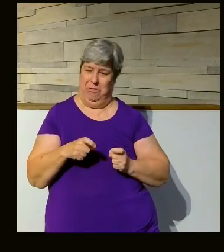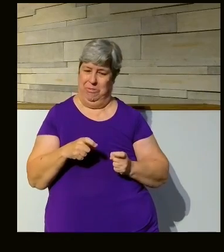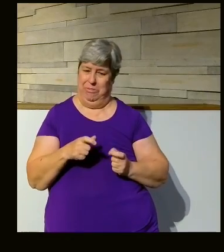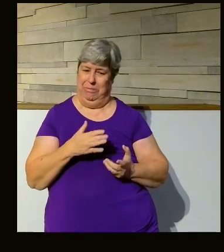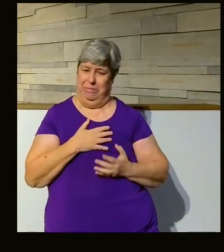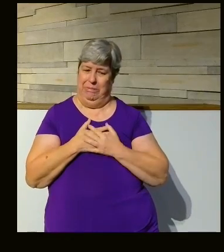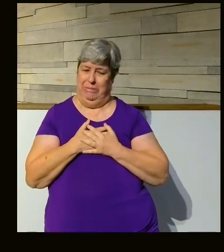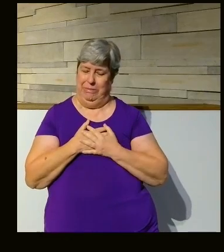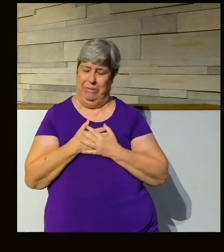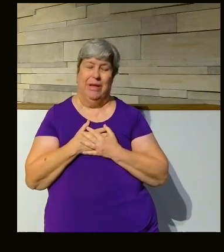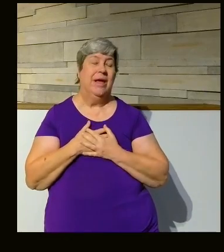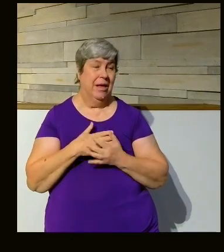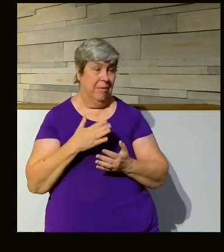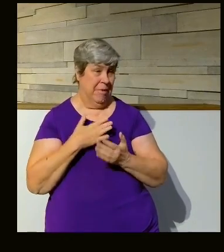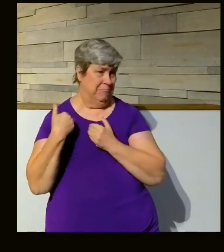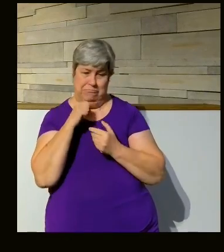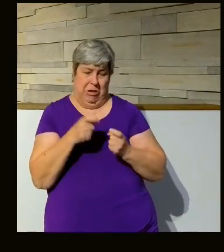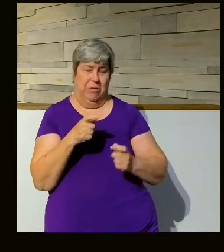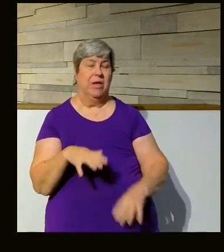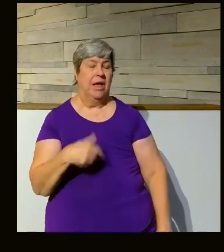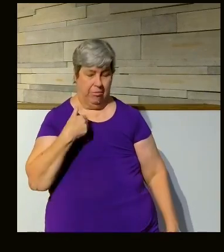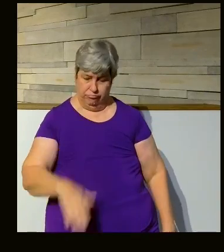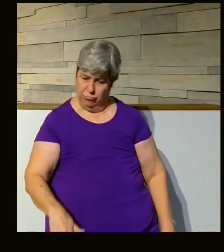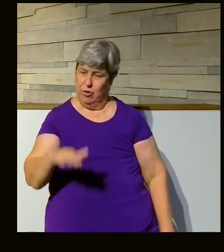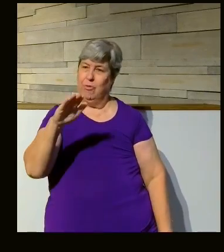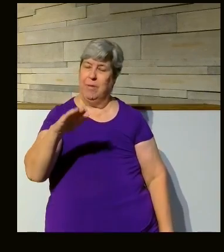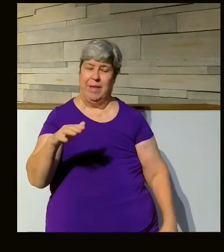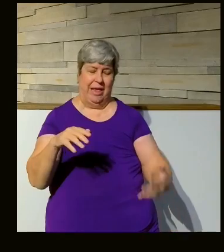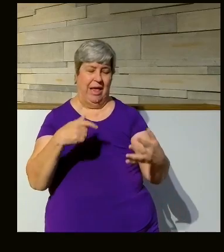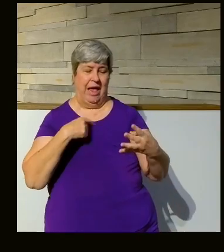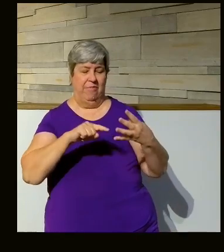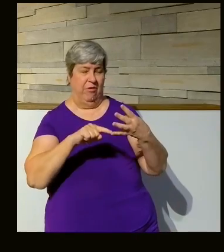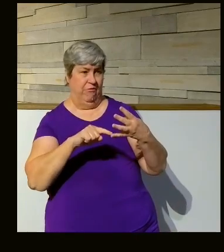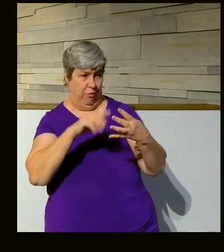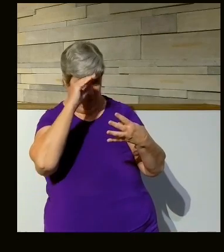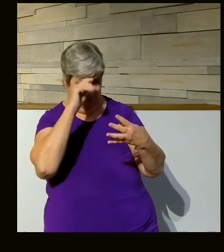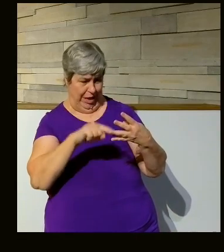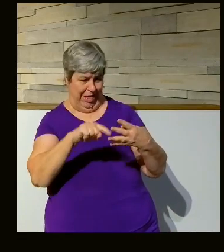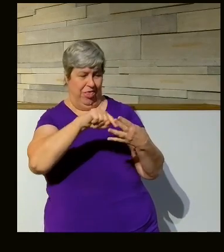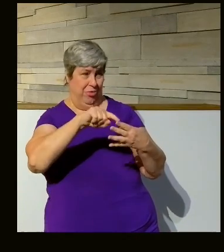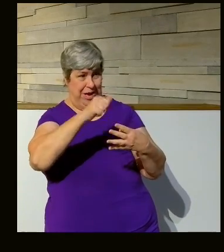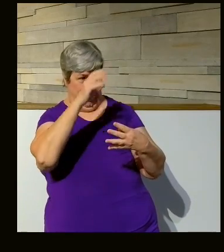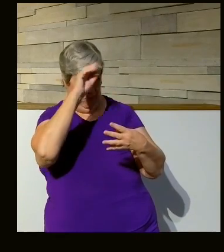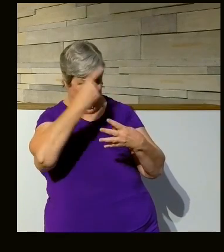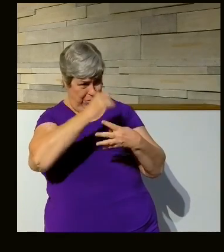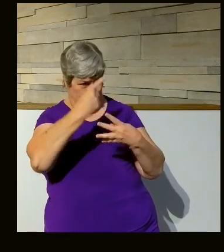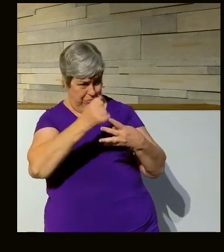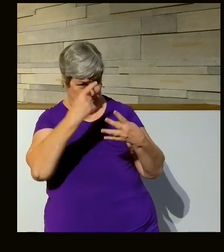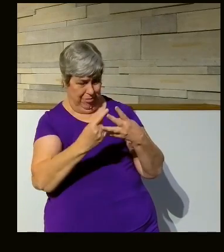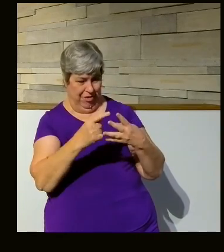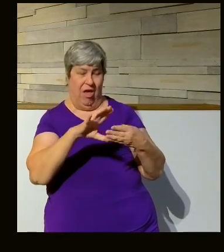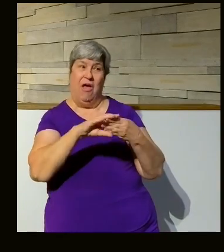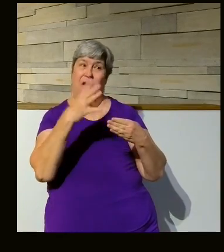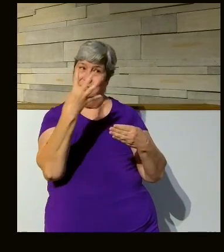So when I was growing up, three older brothers, four boys can get into some mischief when